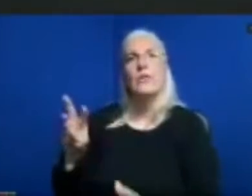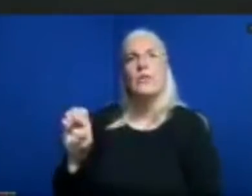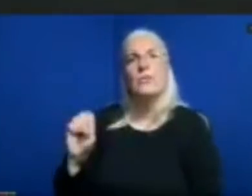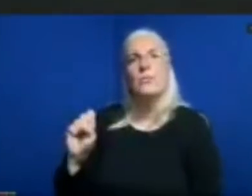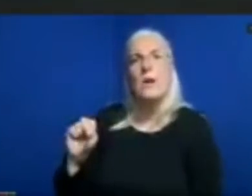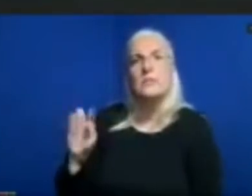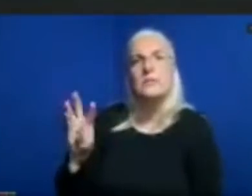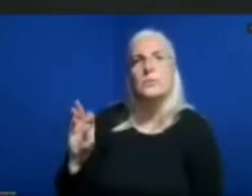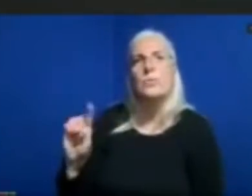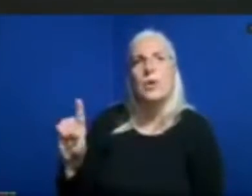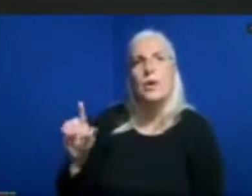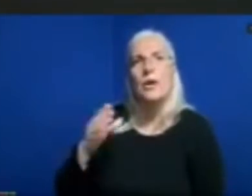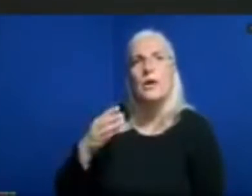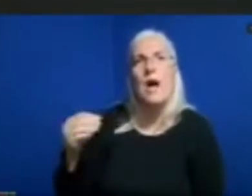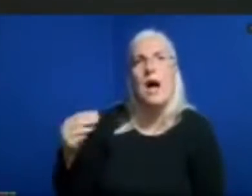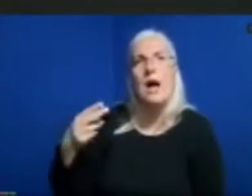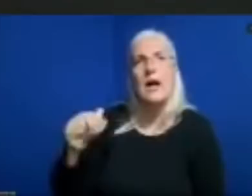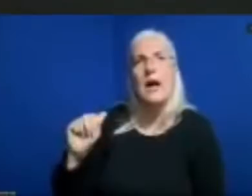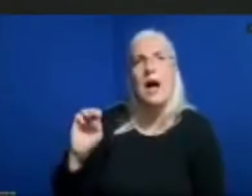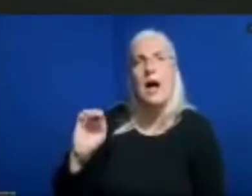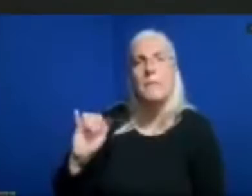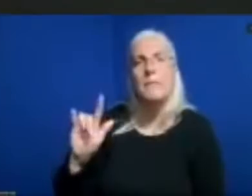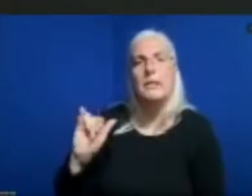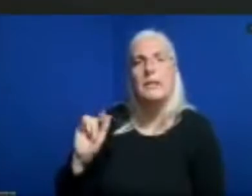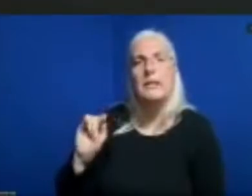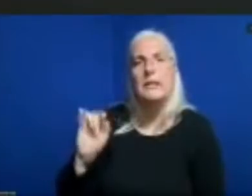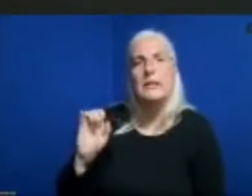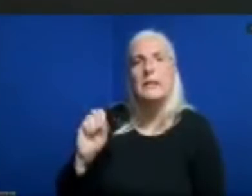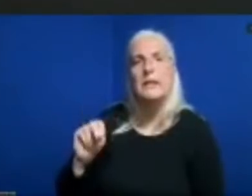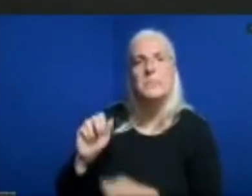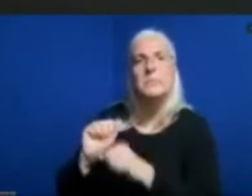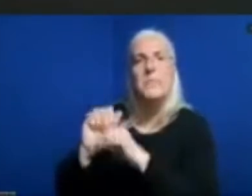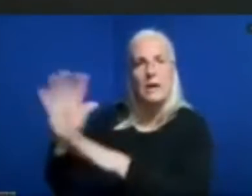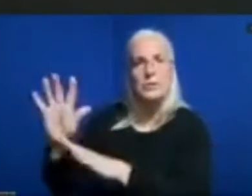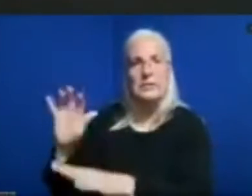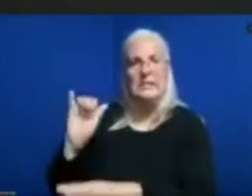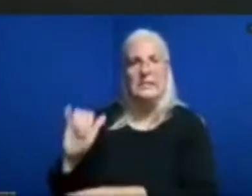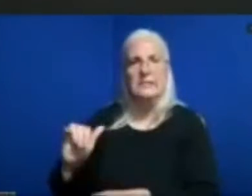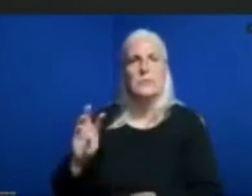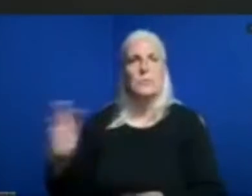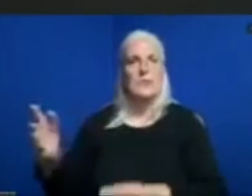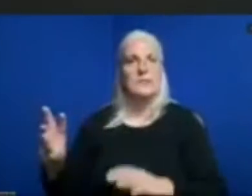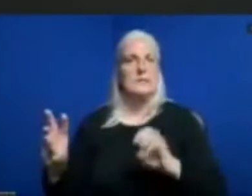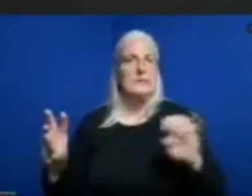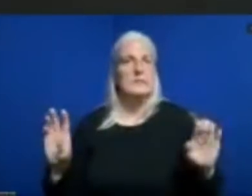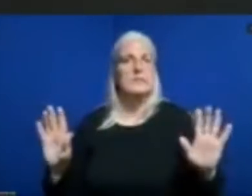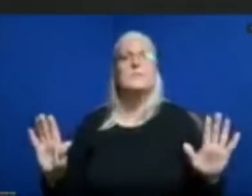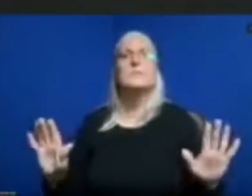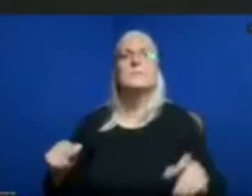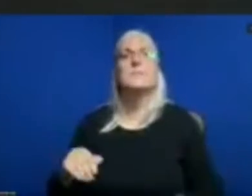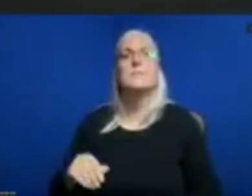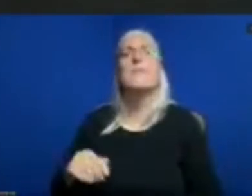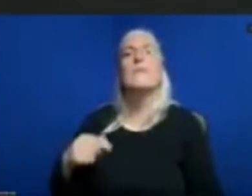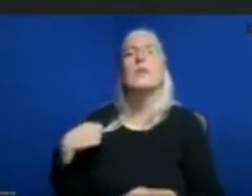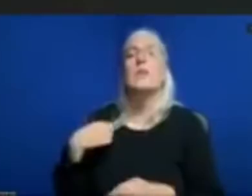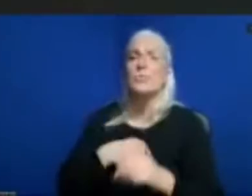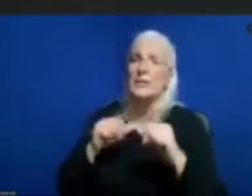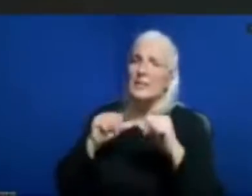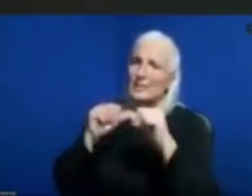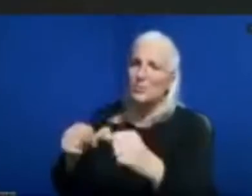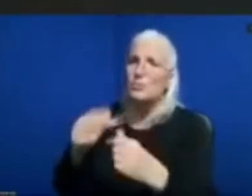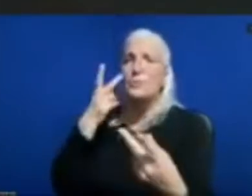size, we still have challenges in many areas, as I said. However, today we also were able to start to resume a level of